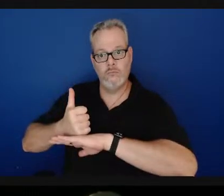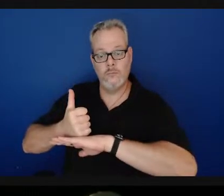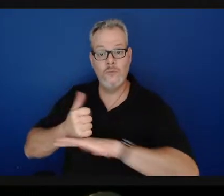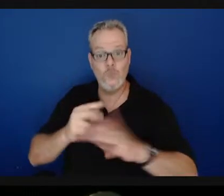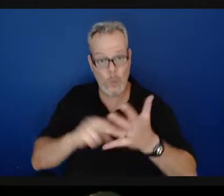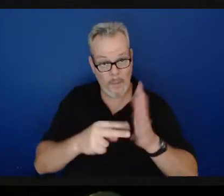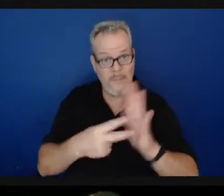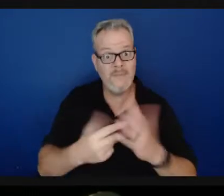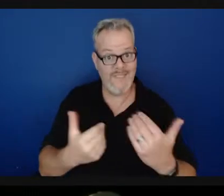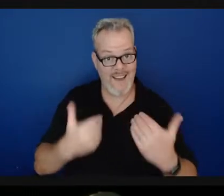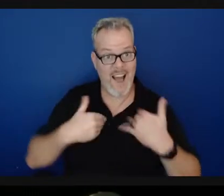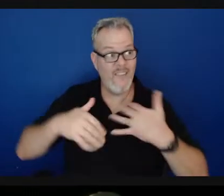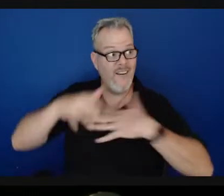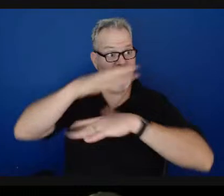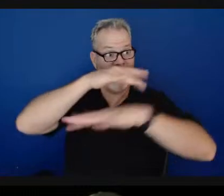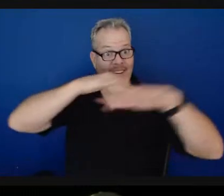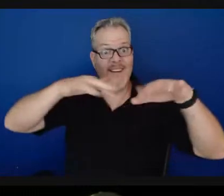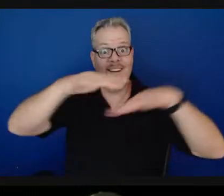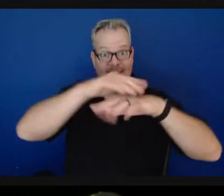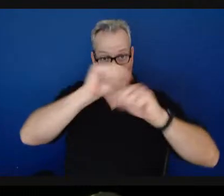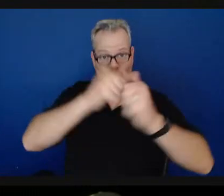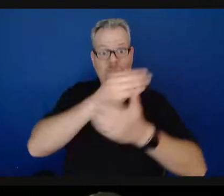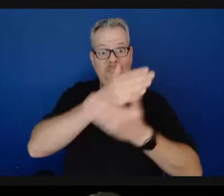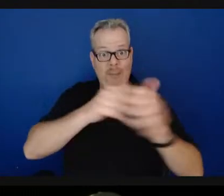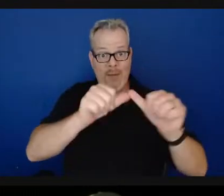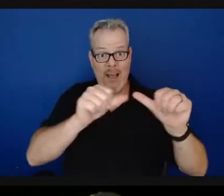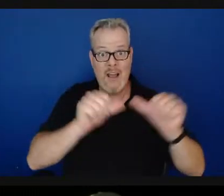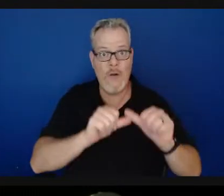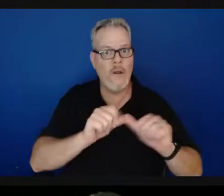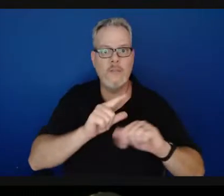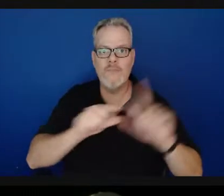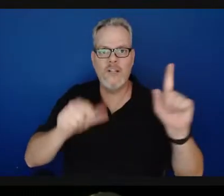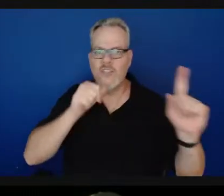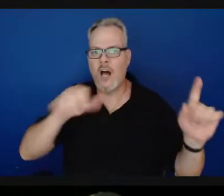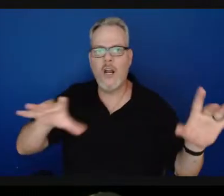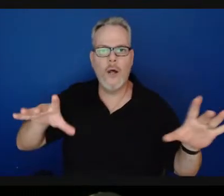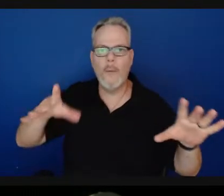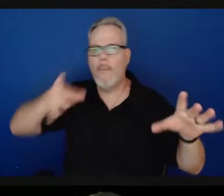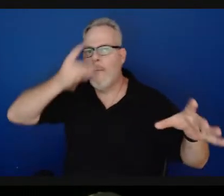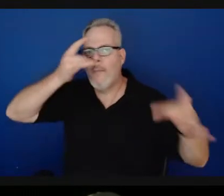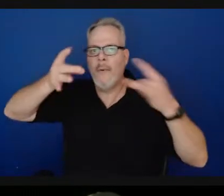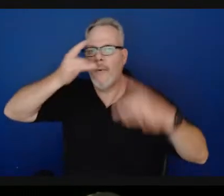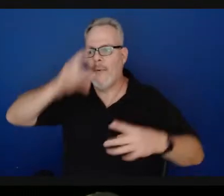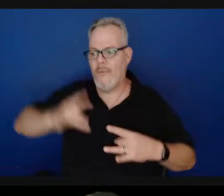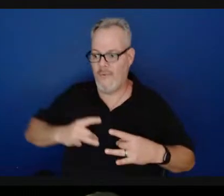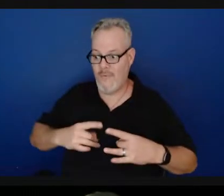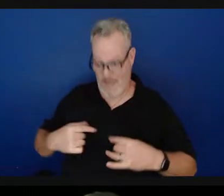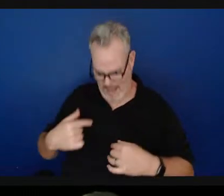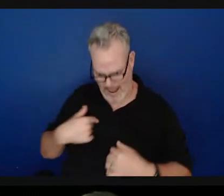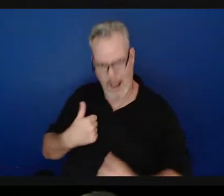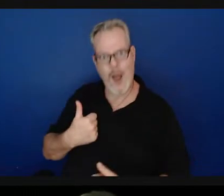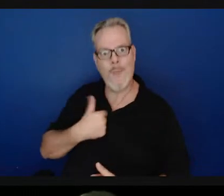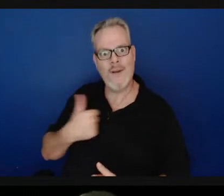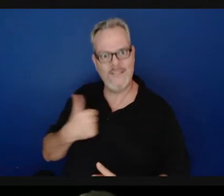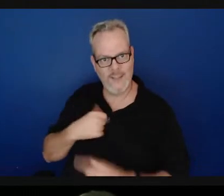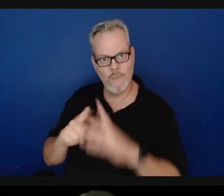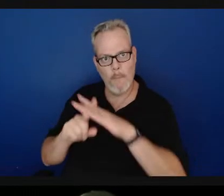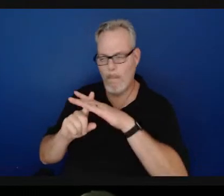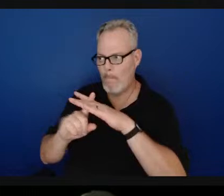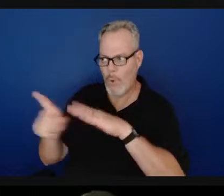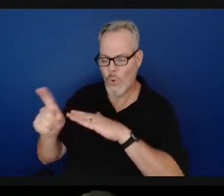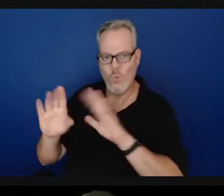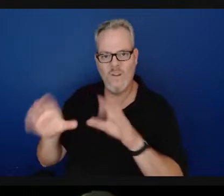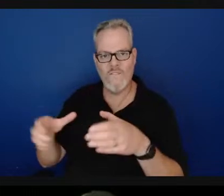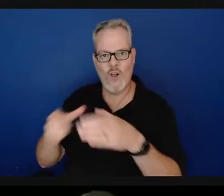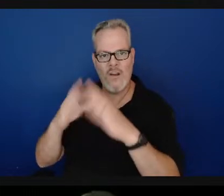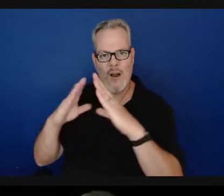in areas, could be passing, but it's not picking up on the monitors. I myself was able to get out to the volcano house last night,